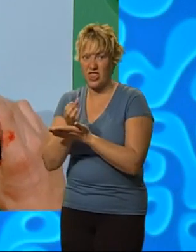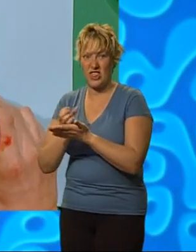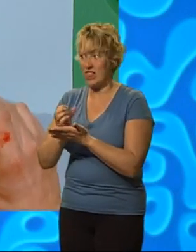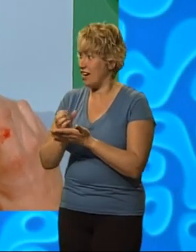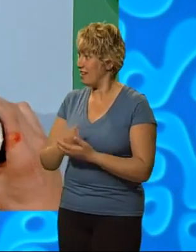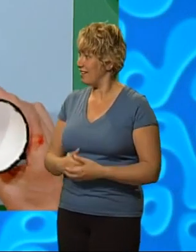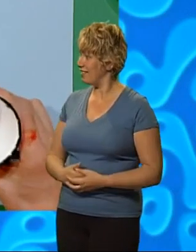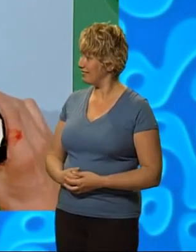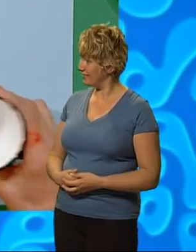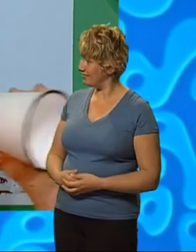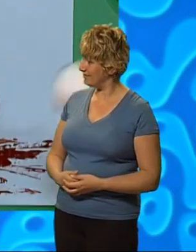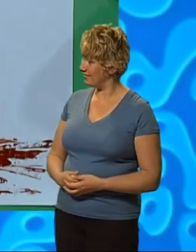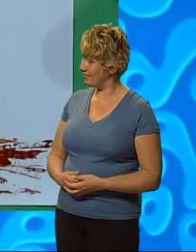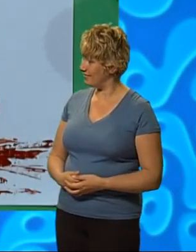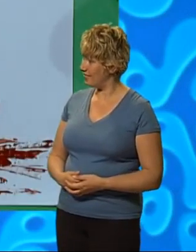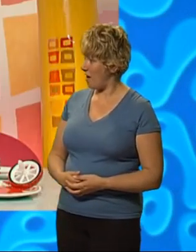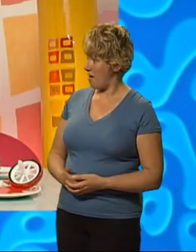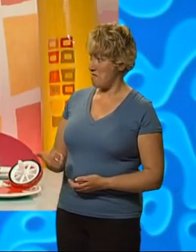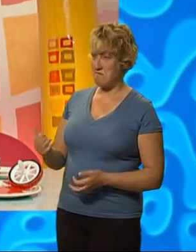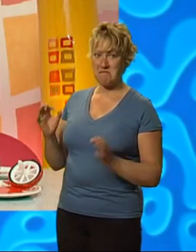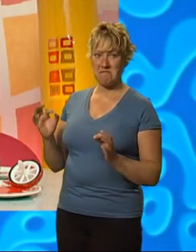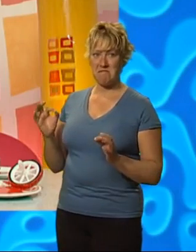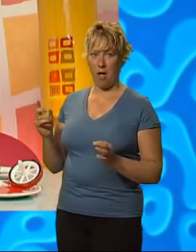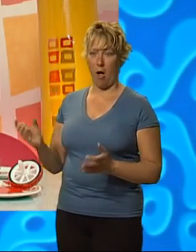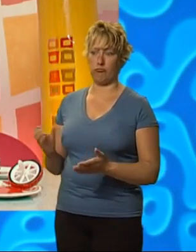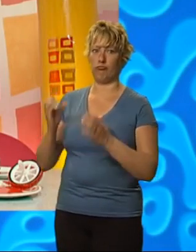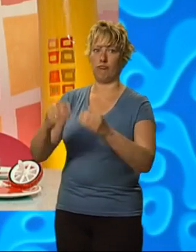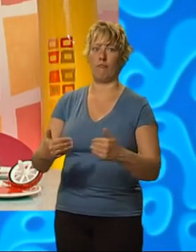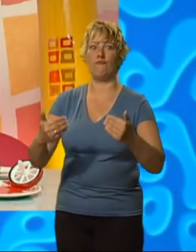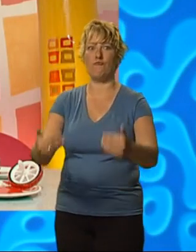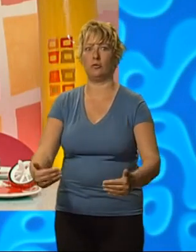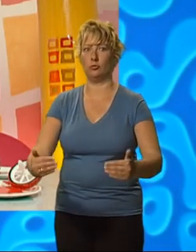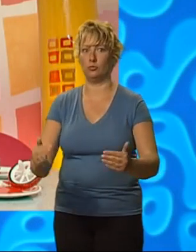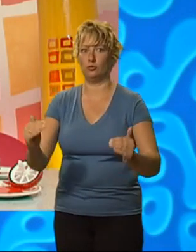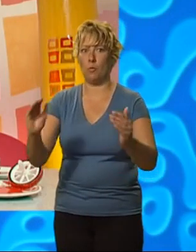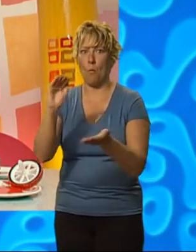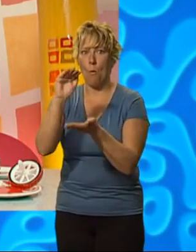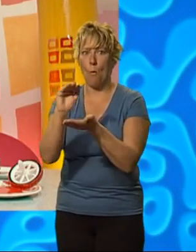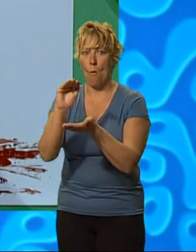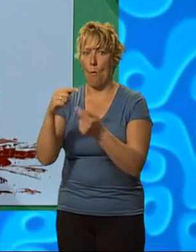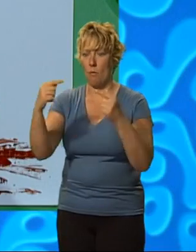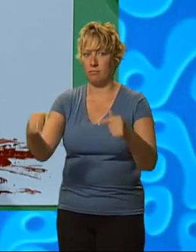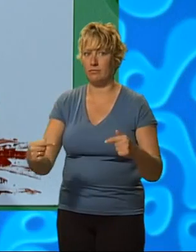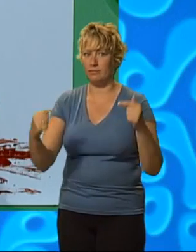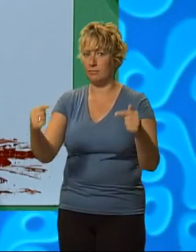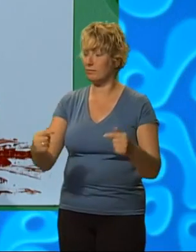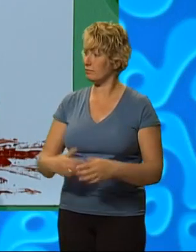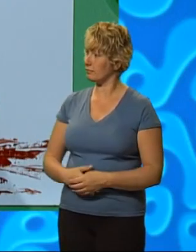Oh, look at that. Isn't that perfect? Let's do another one of those for the front. Small side, so we